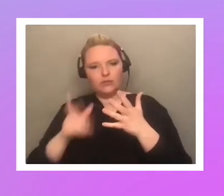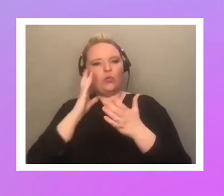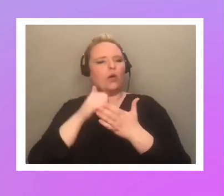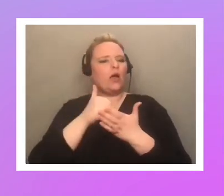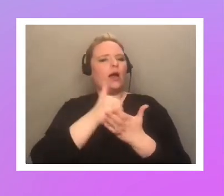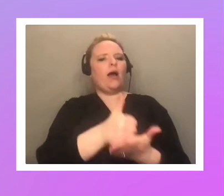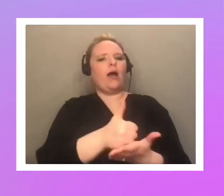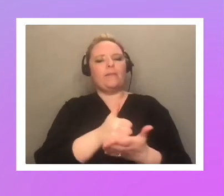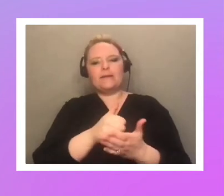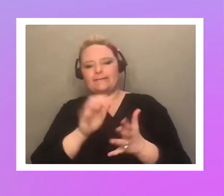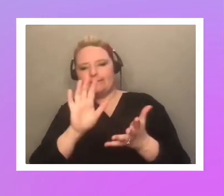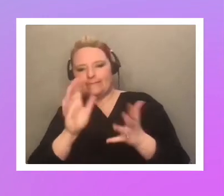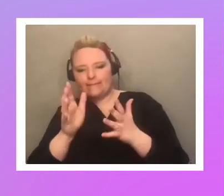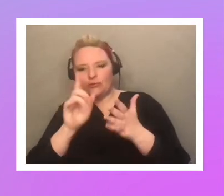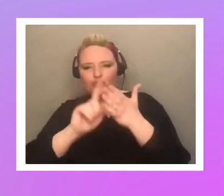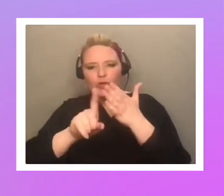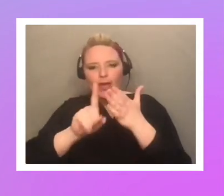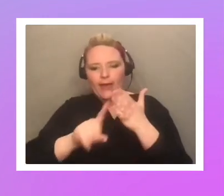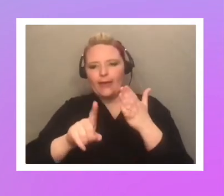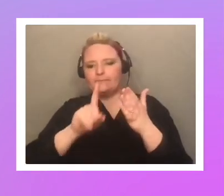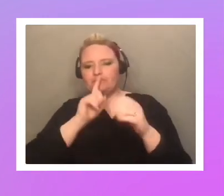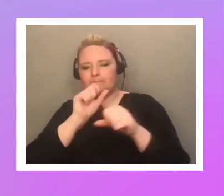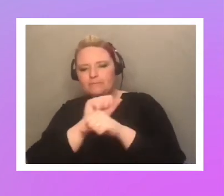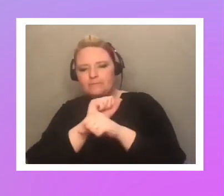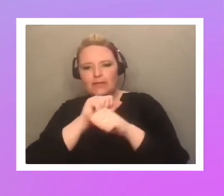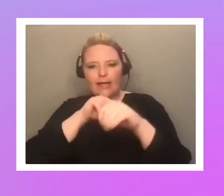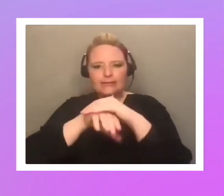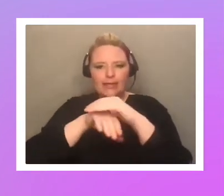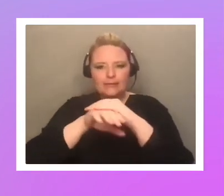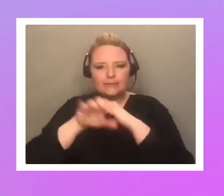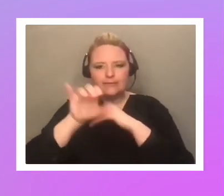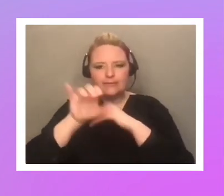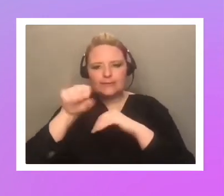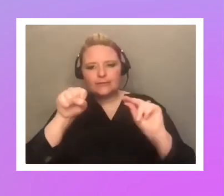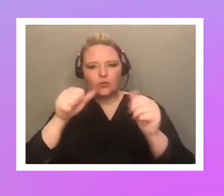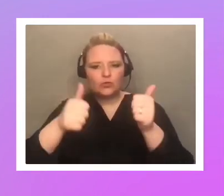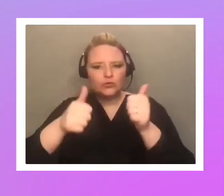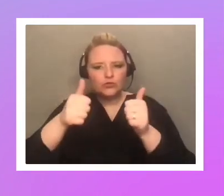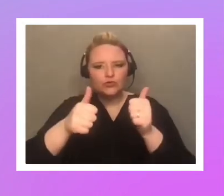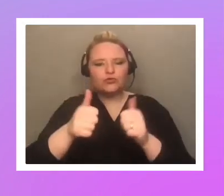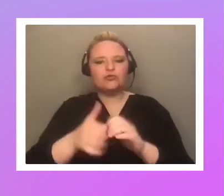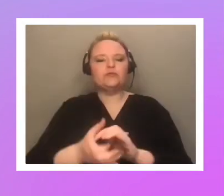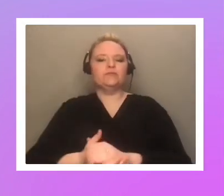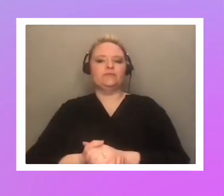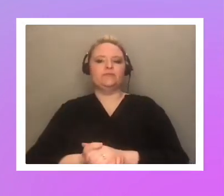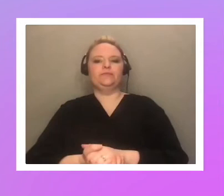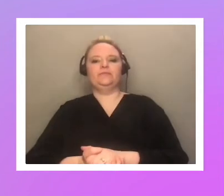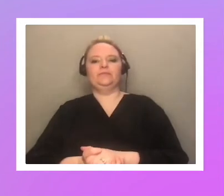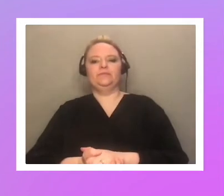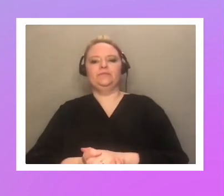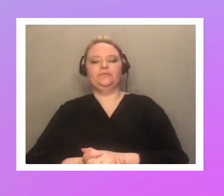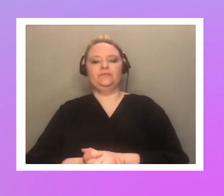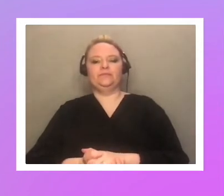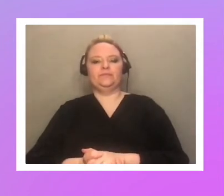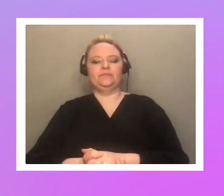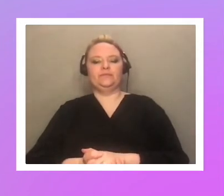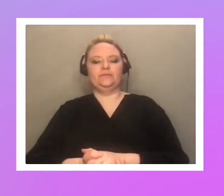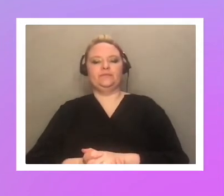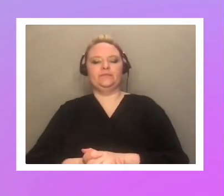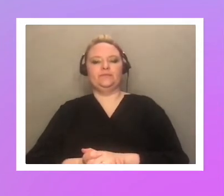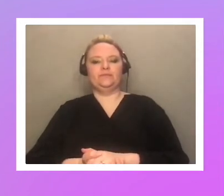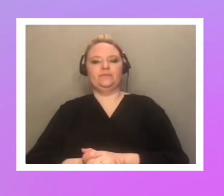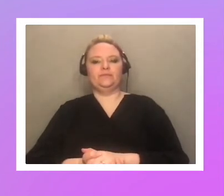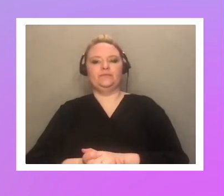them make sure that their work is not producing something,